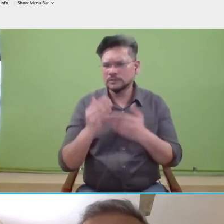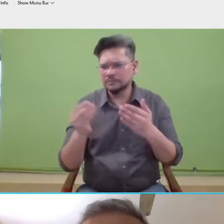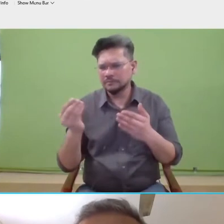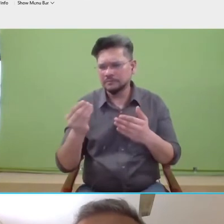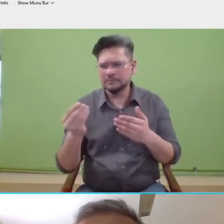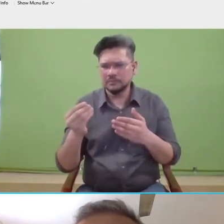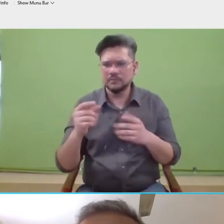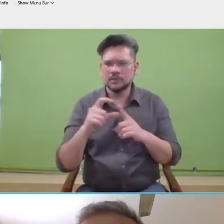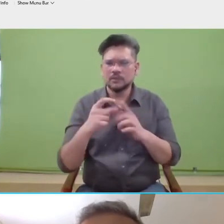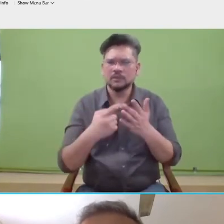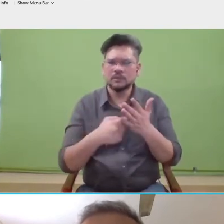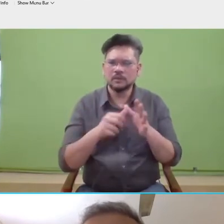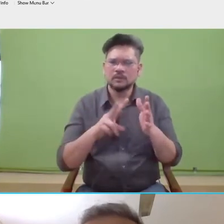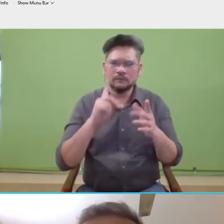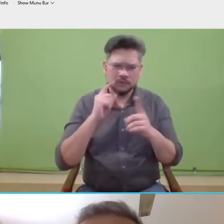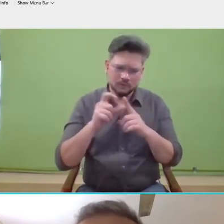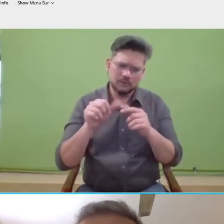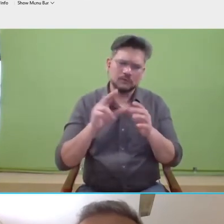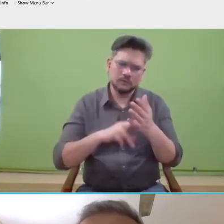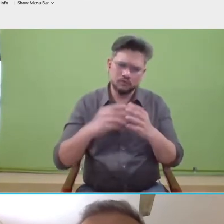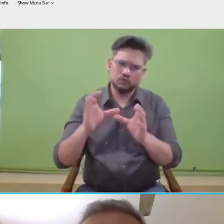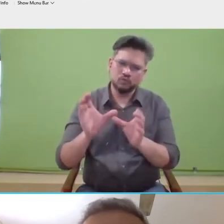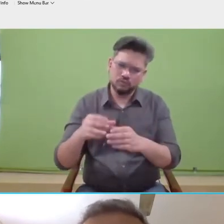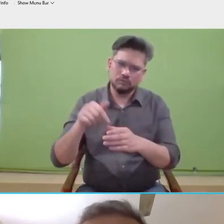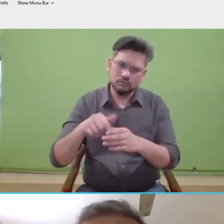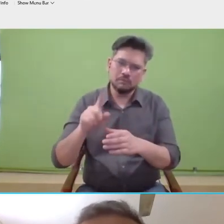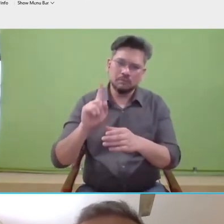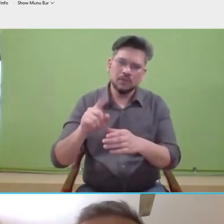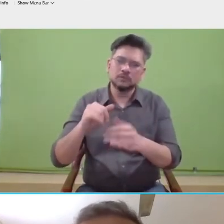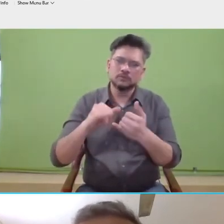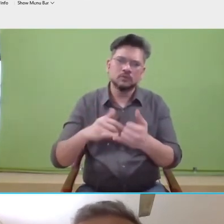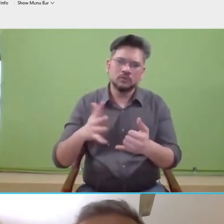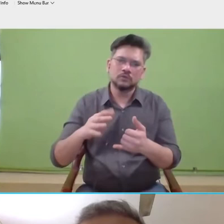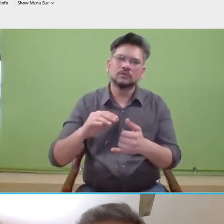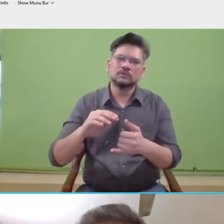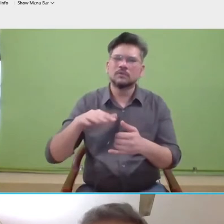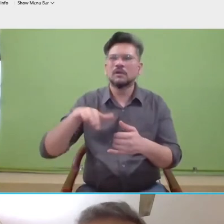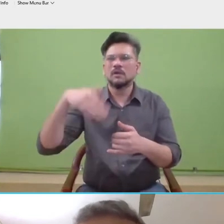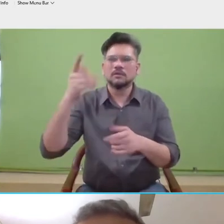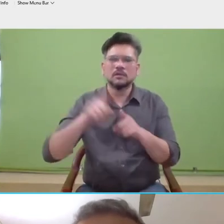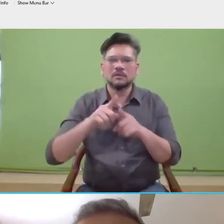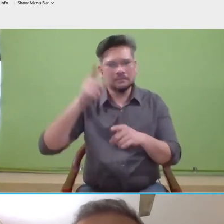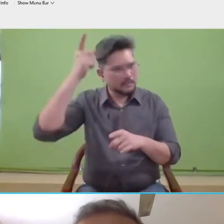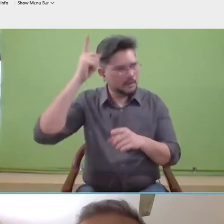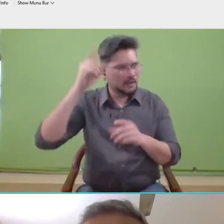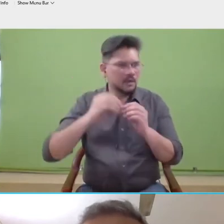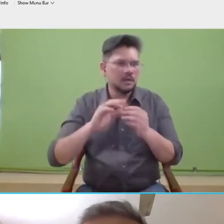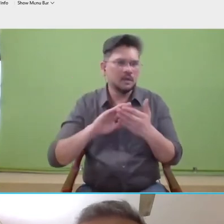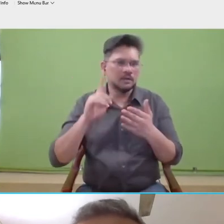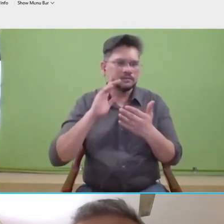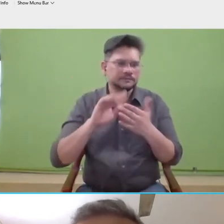not located in the south of india so we'll find some dravidian language in bihar okay in